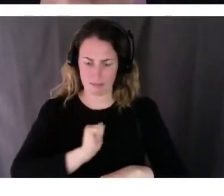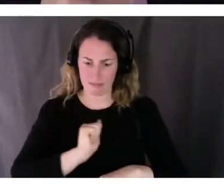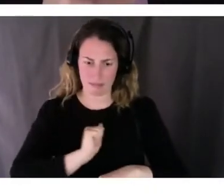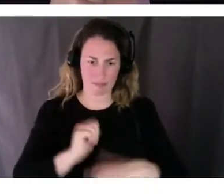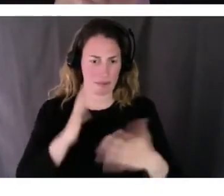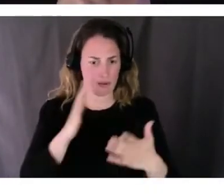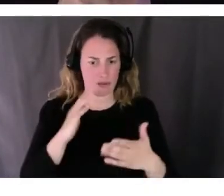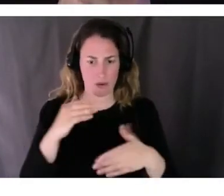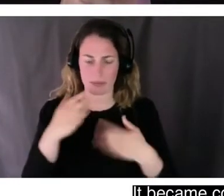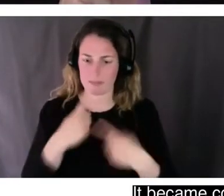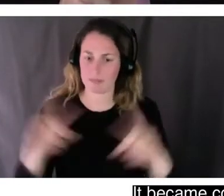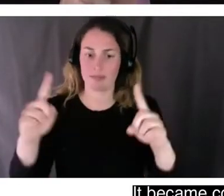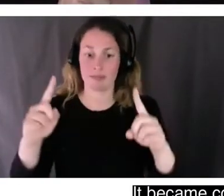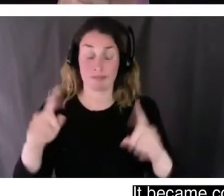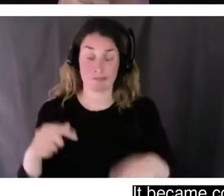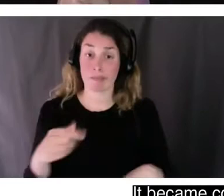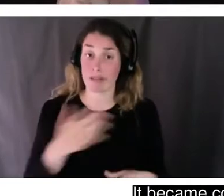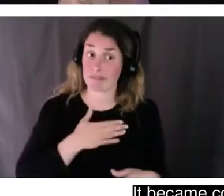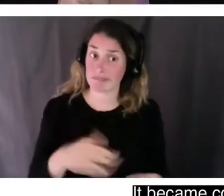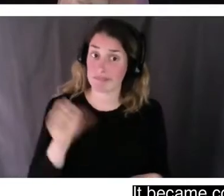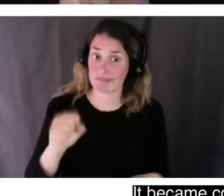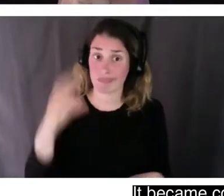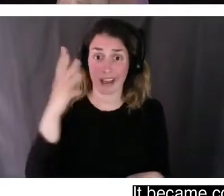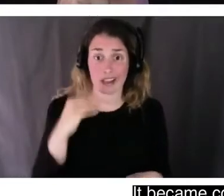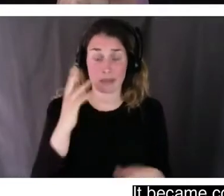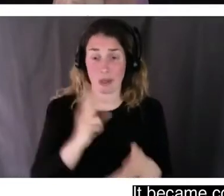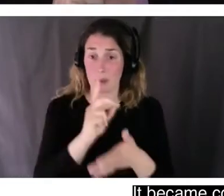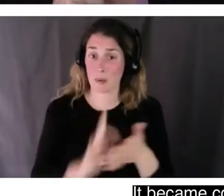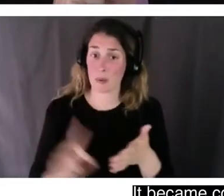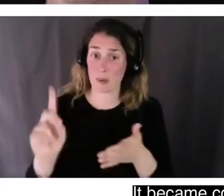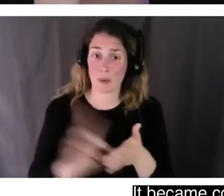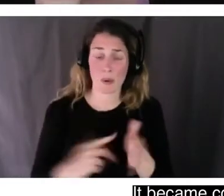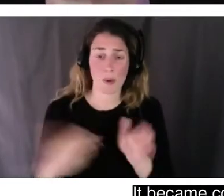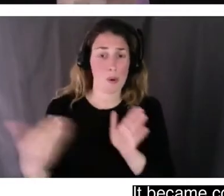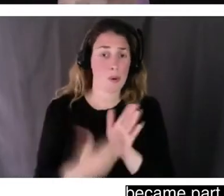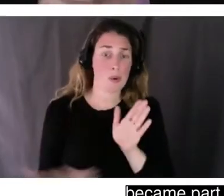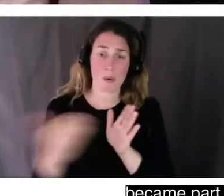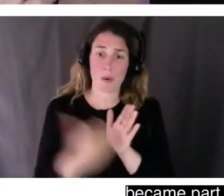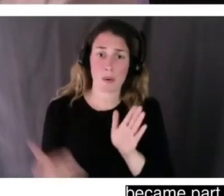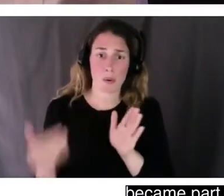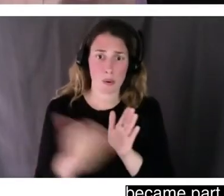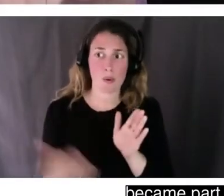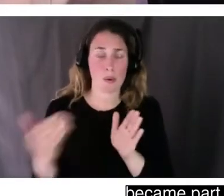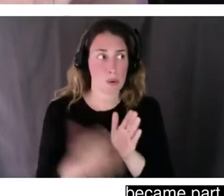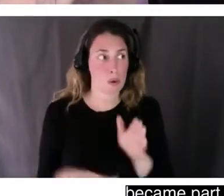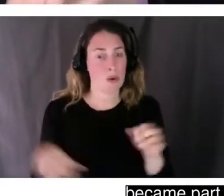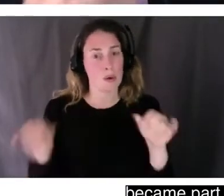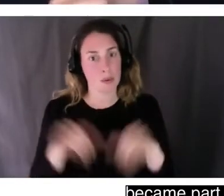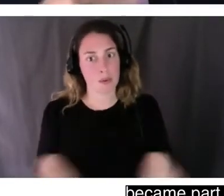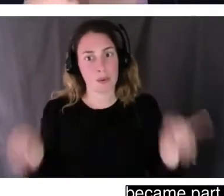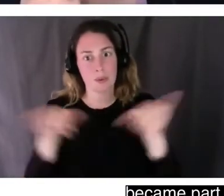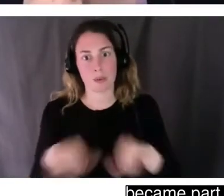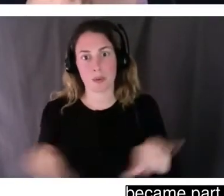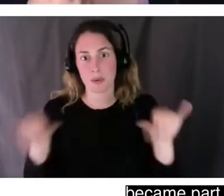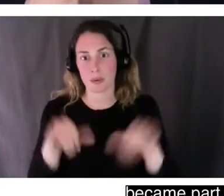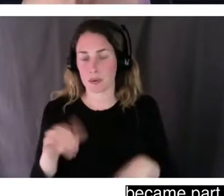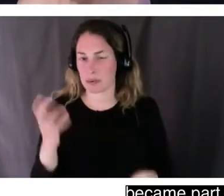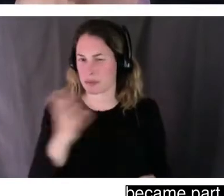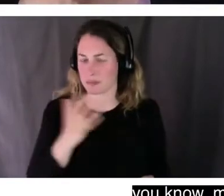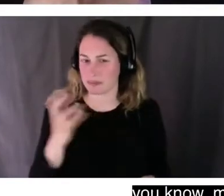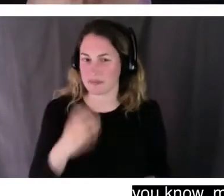discrimination. It became commonplace, quite frankly, and it became part of doing business. You